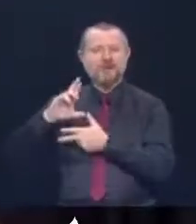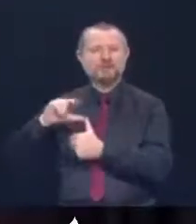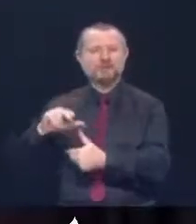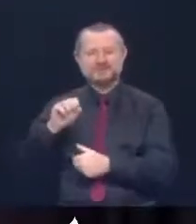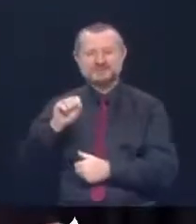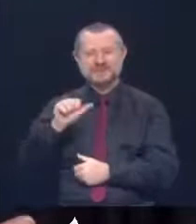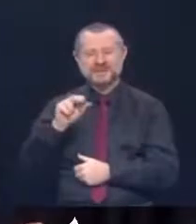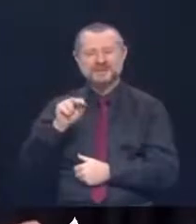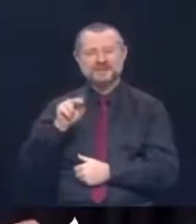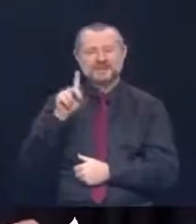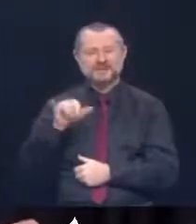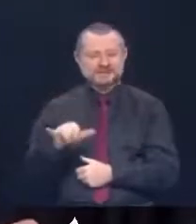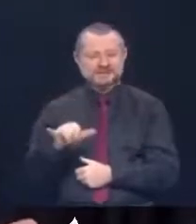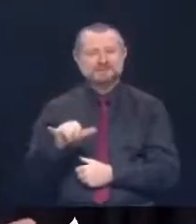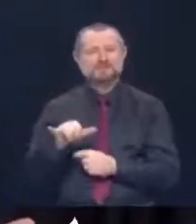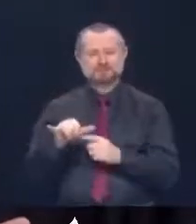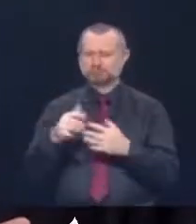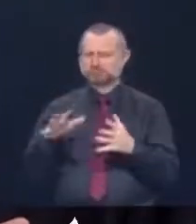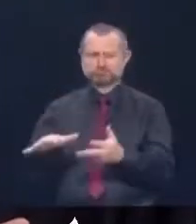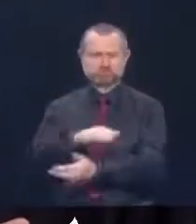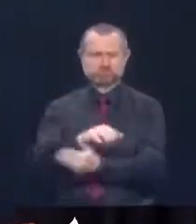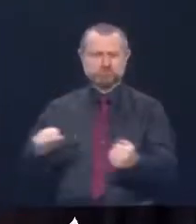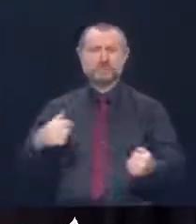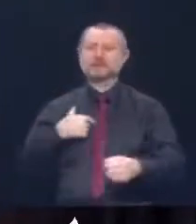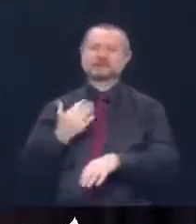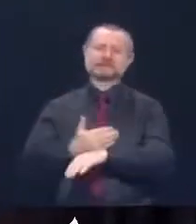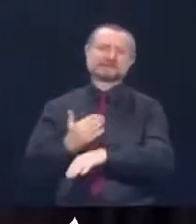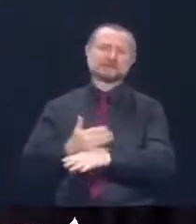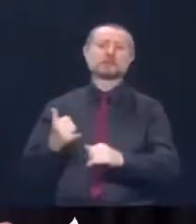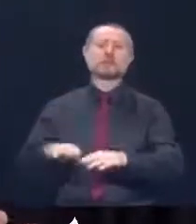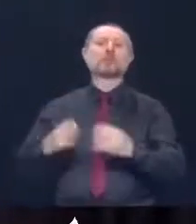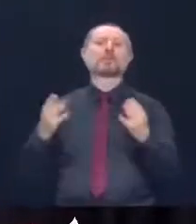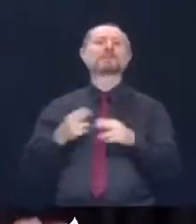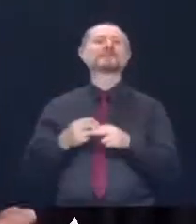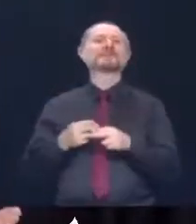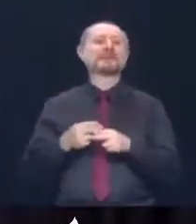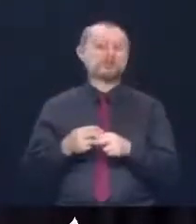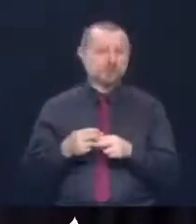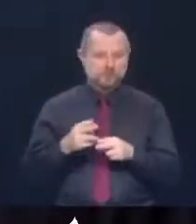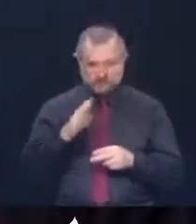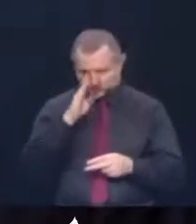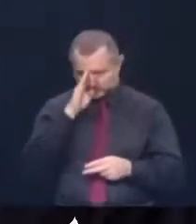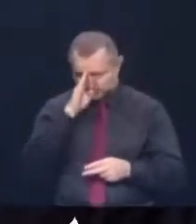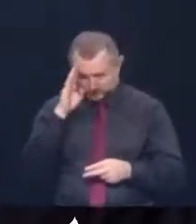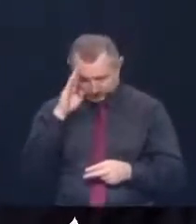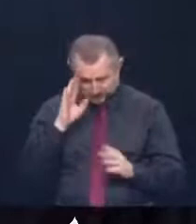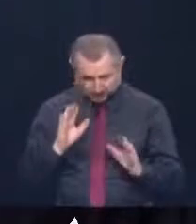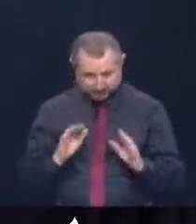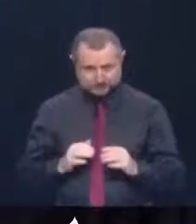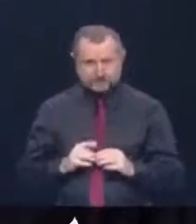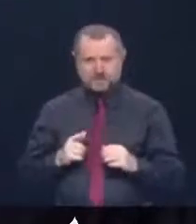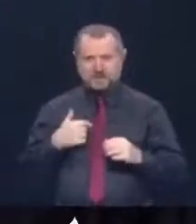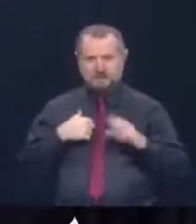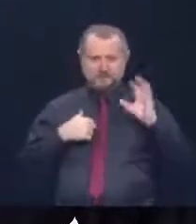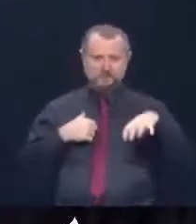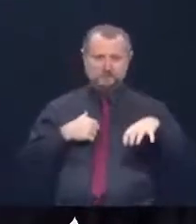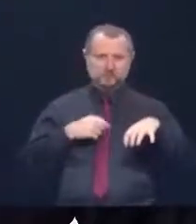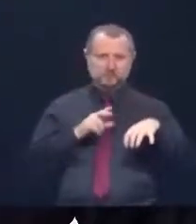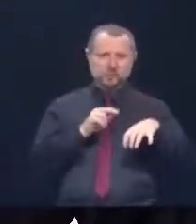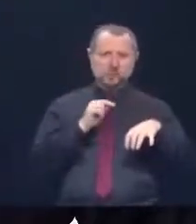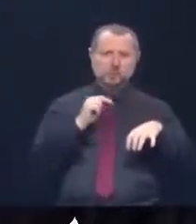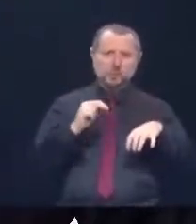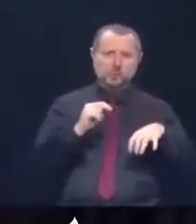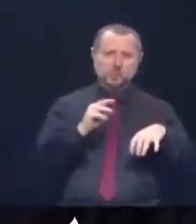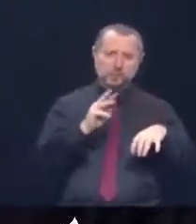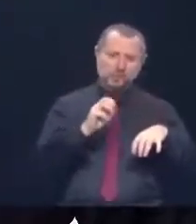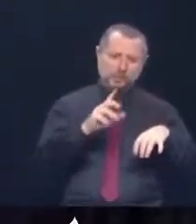residents. So we opened it up as a temporary hospital in the early spring, and it's right across from the Northwell Hospital on Staten Island. So